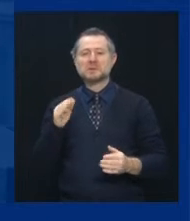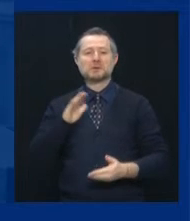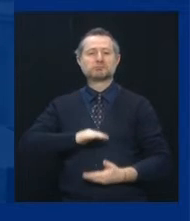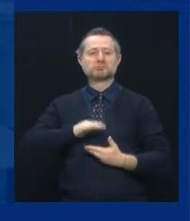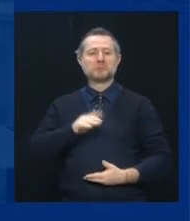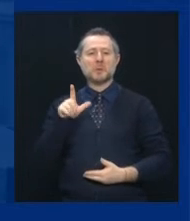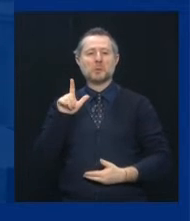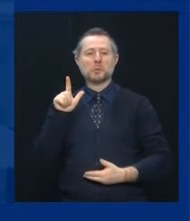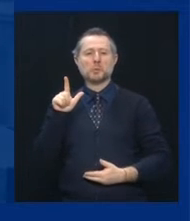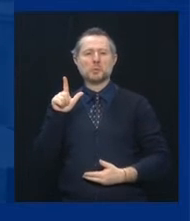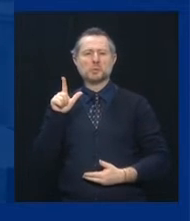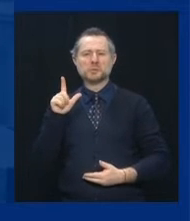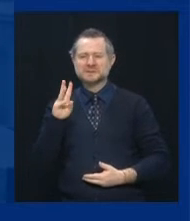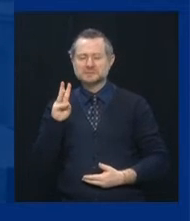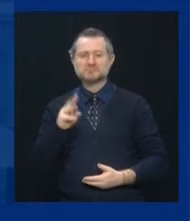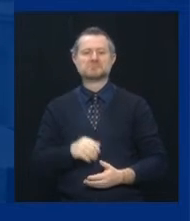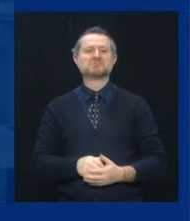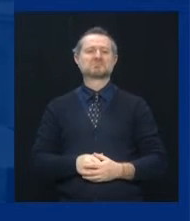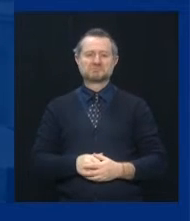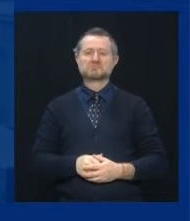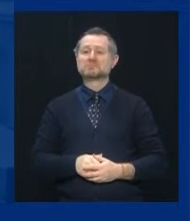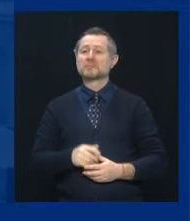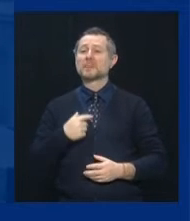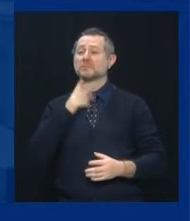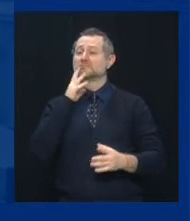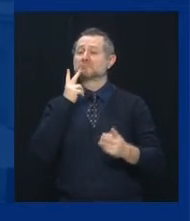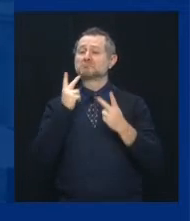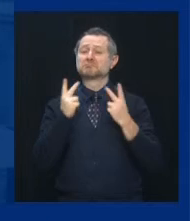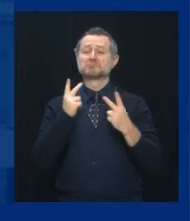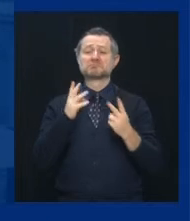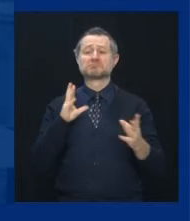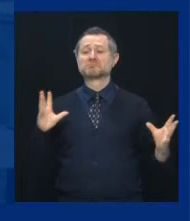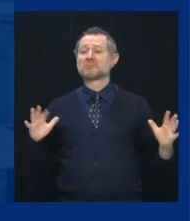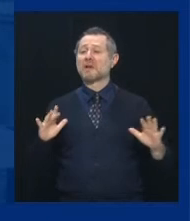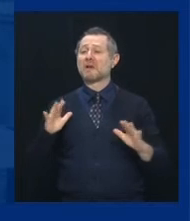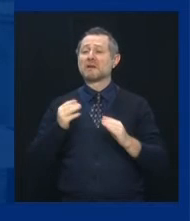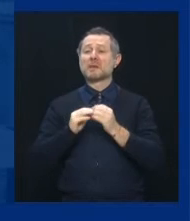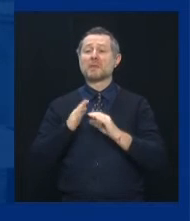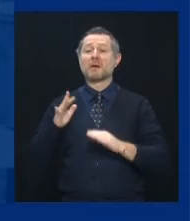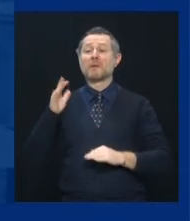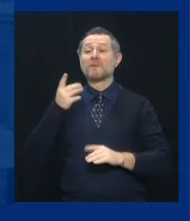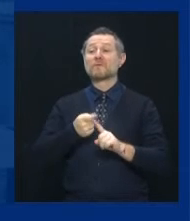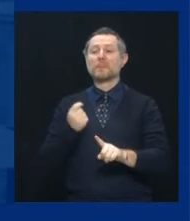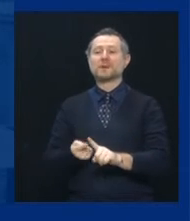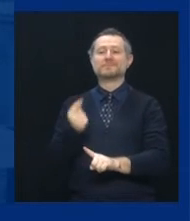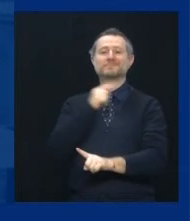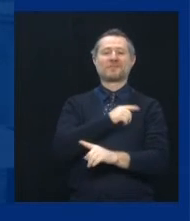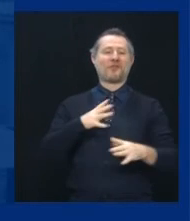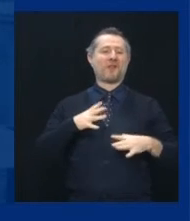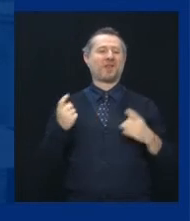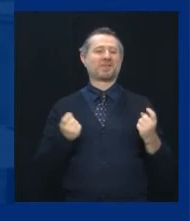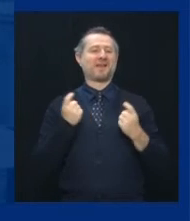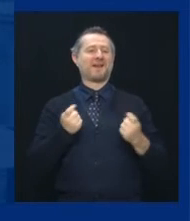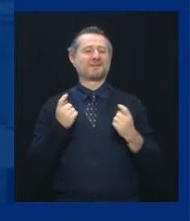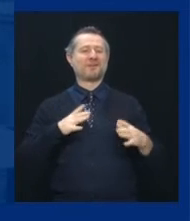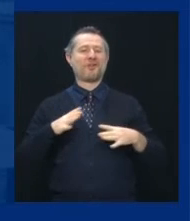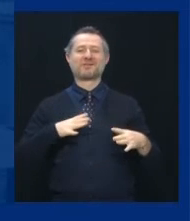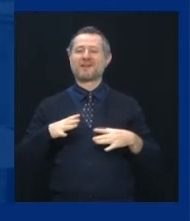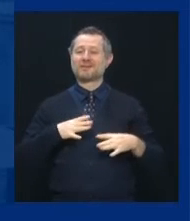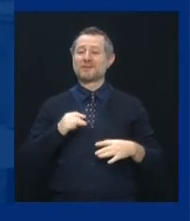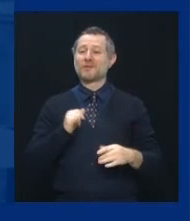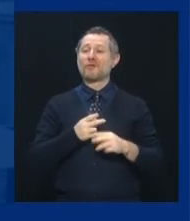the continued increase from celebration of the holidays. It's the holiday